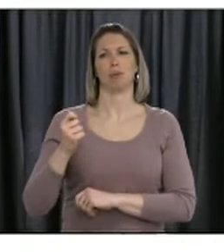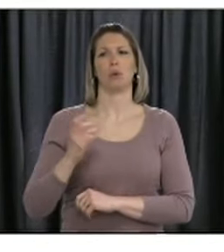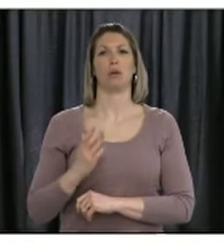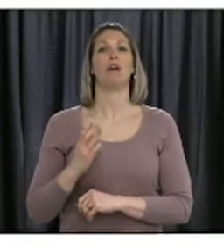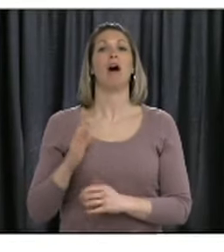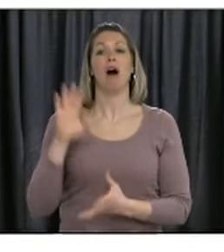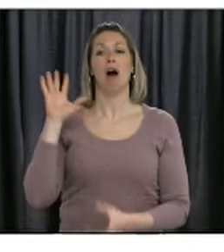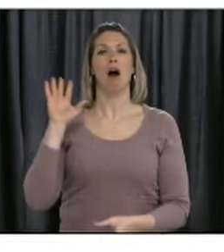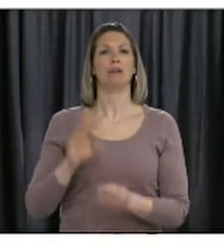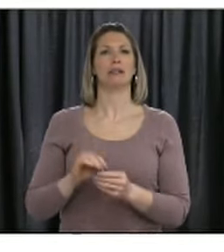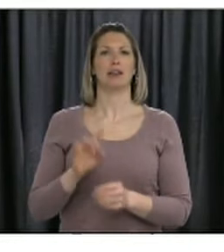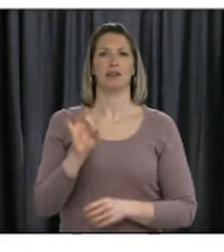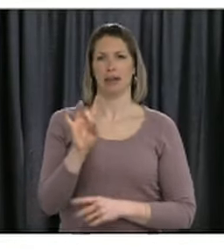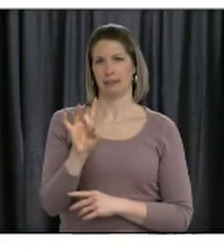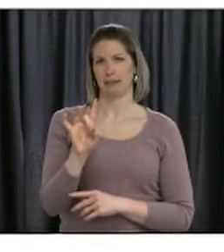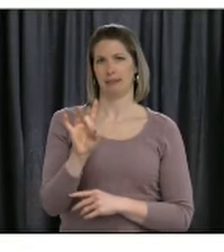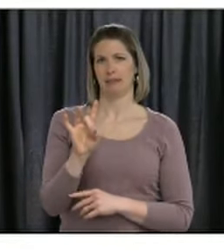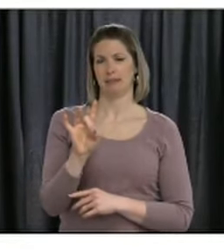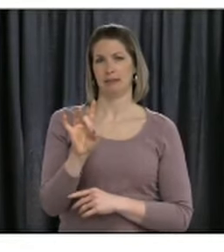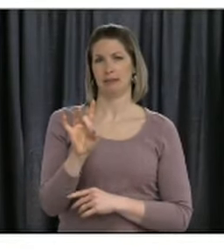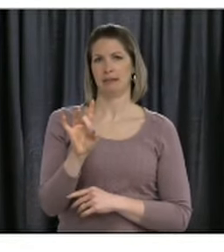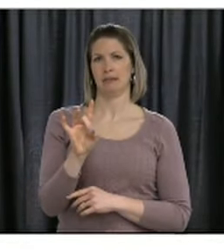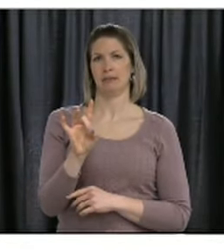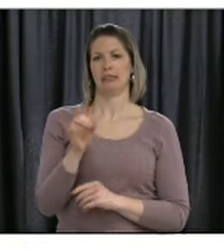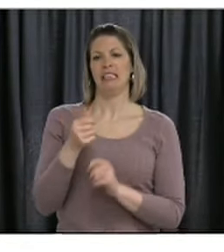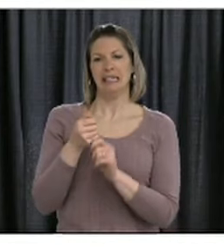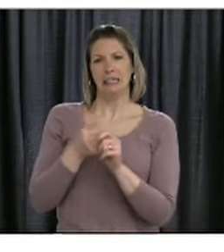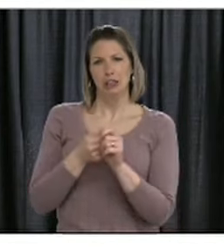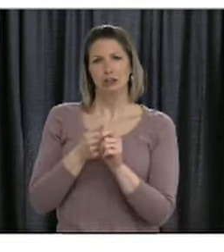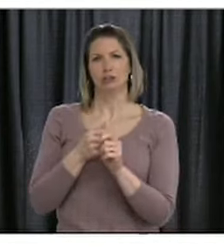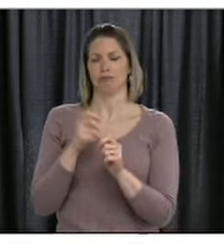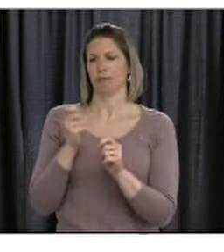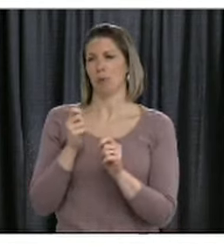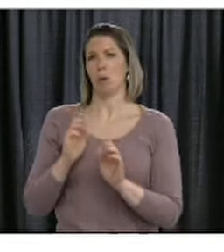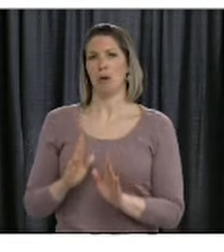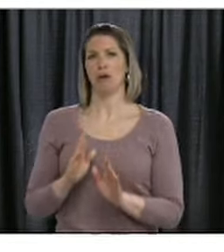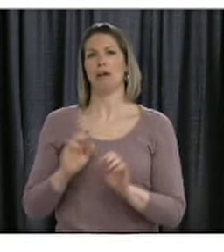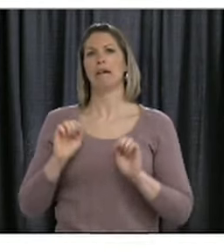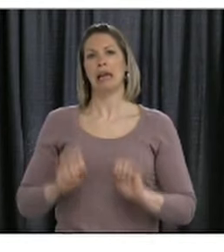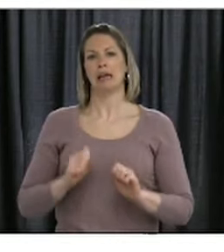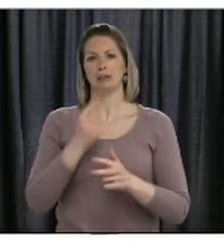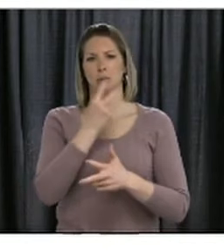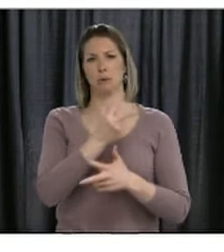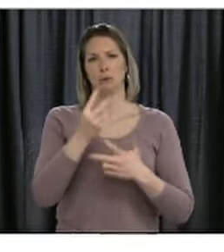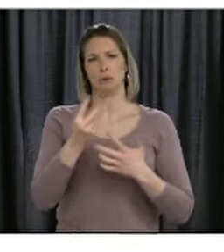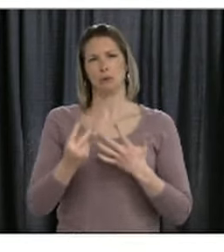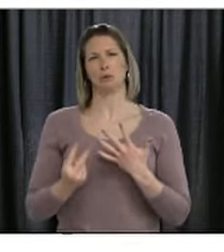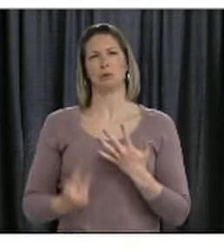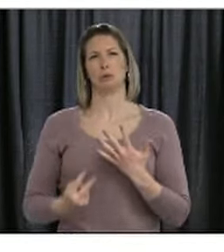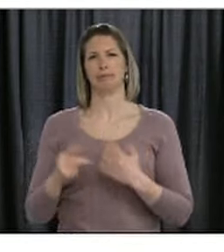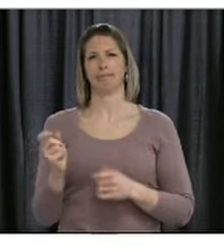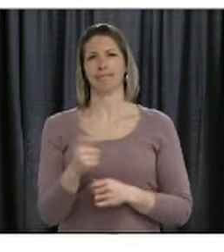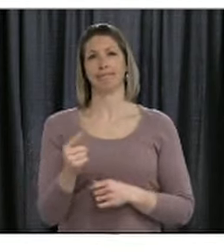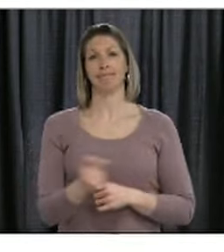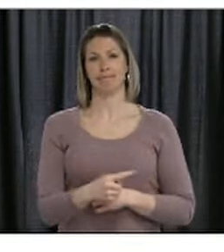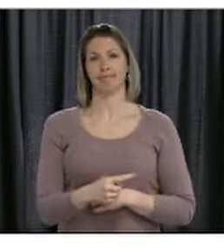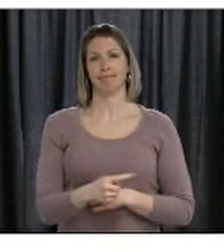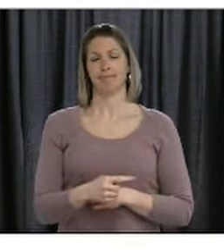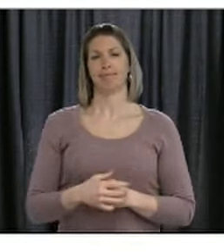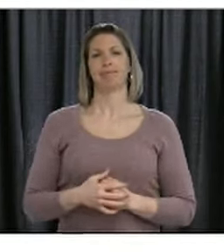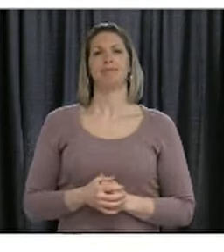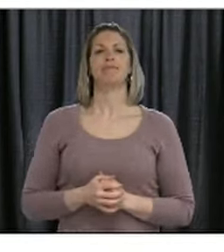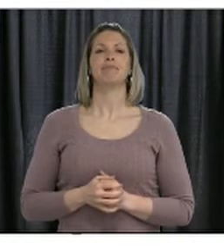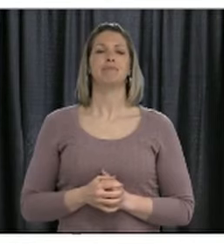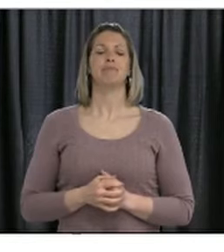eight reporters registered for today's call. Each reporter will have the opportunity to ask two questions. We suggest that you not ask rumor-based